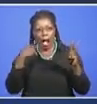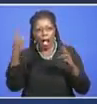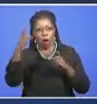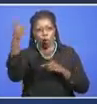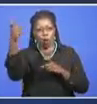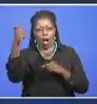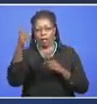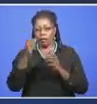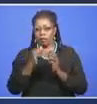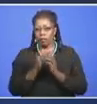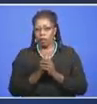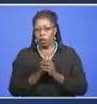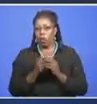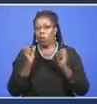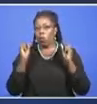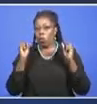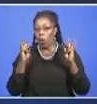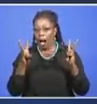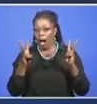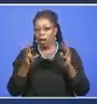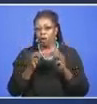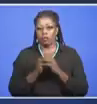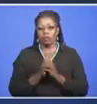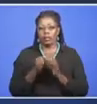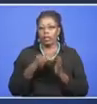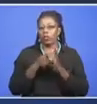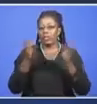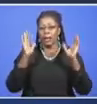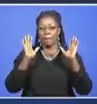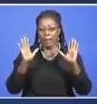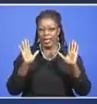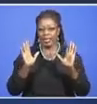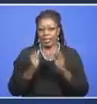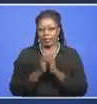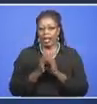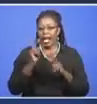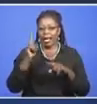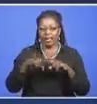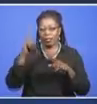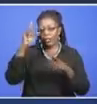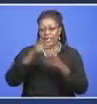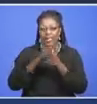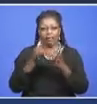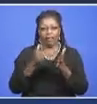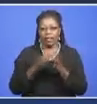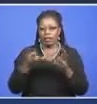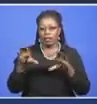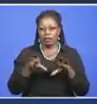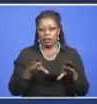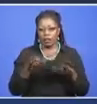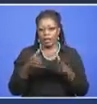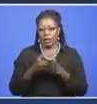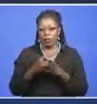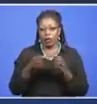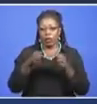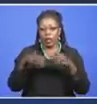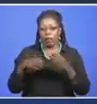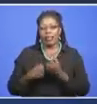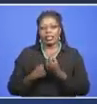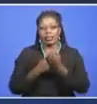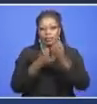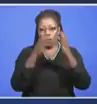I was like, wow, that was so amazing. I just couldn't believe it. I couldn't have done it with the help of my